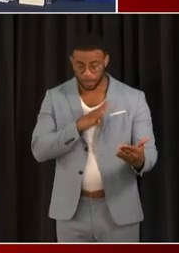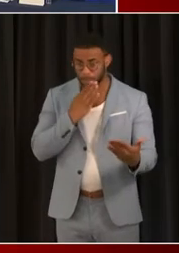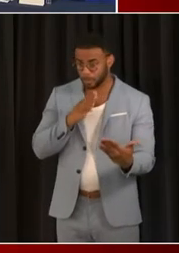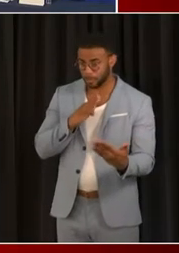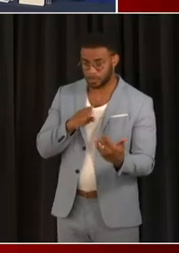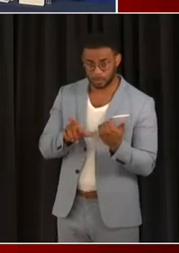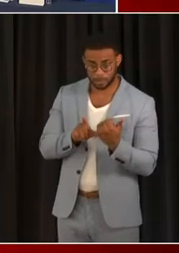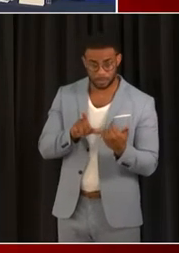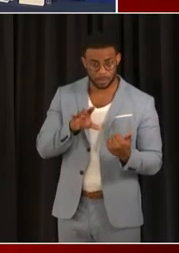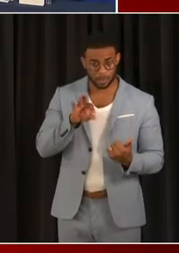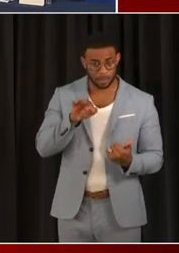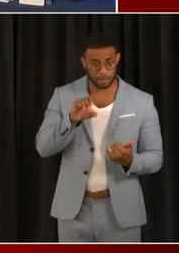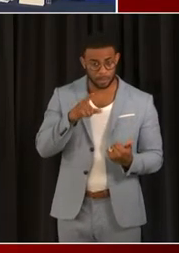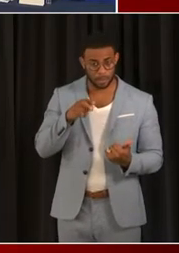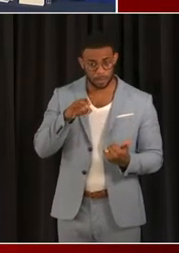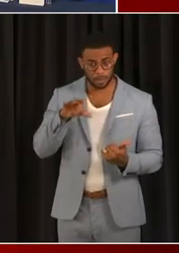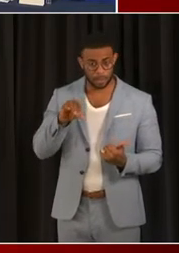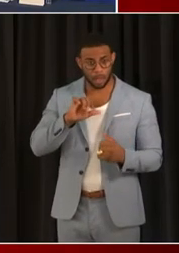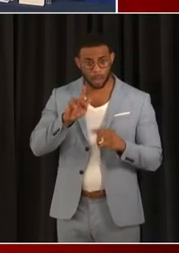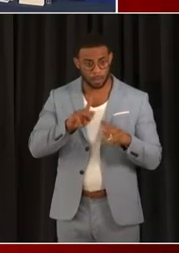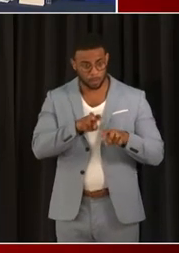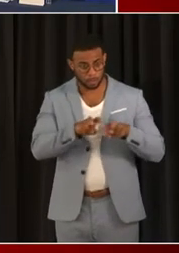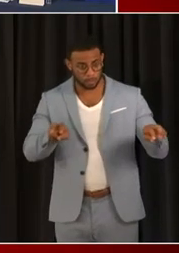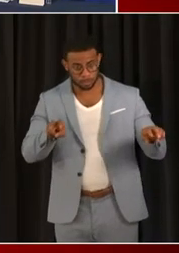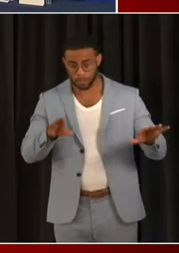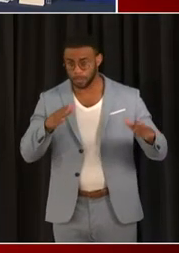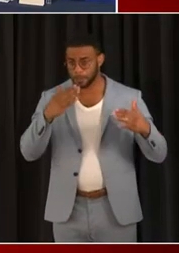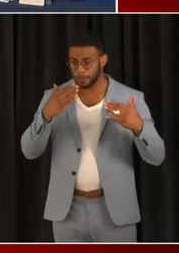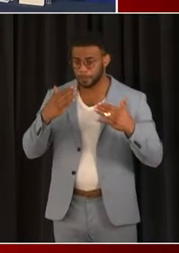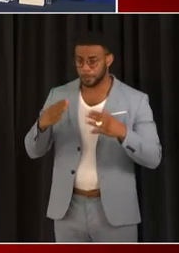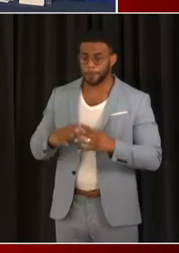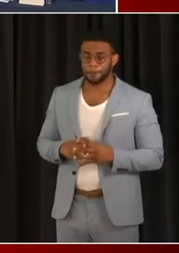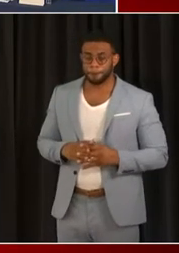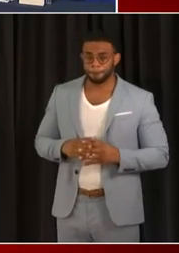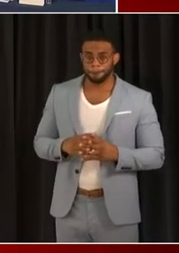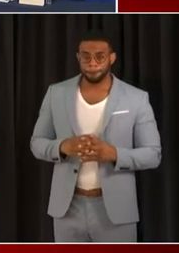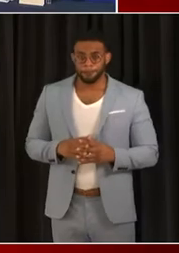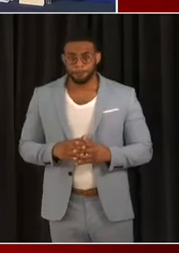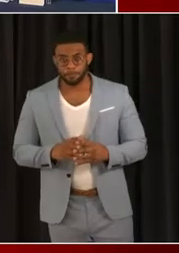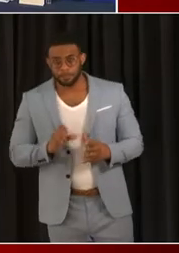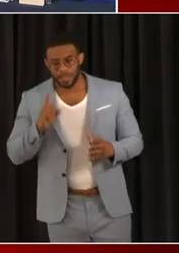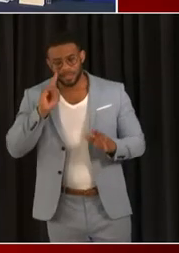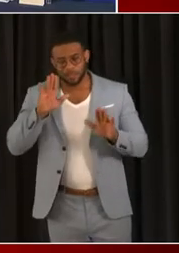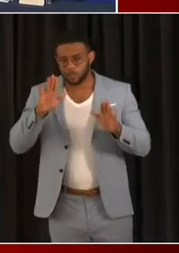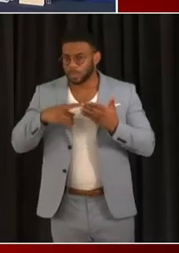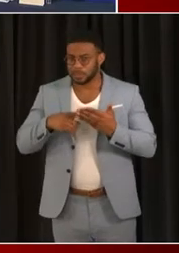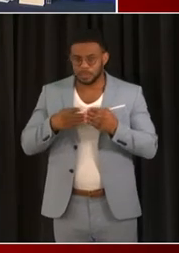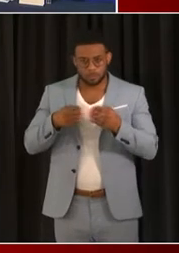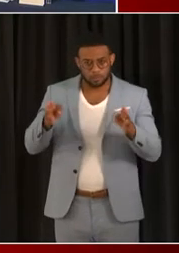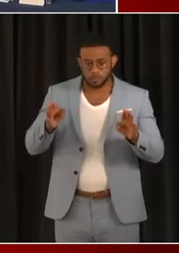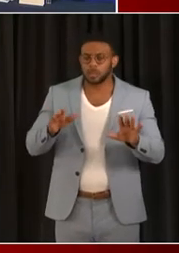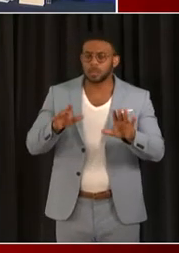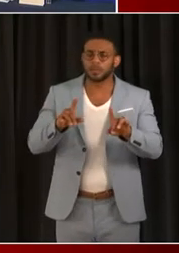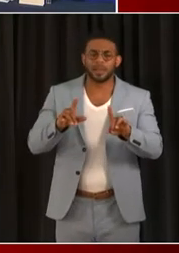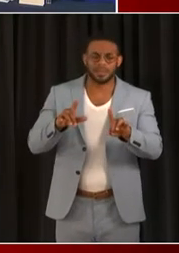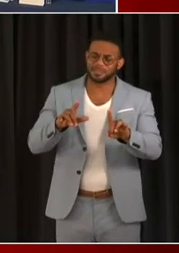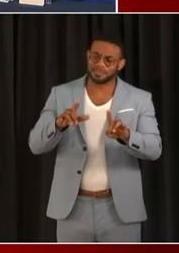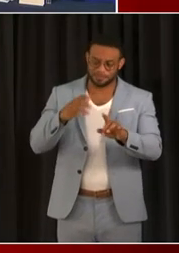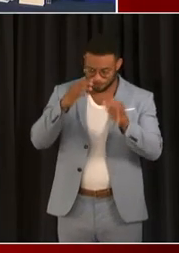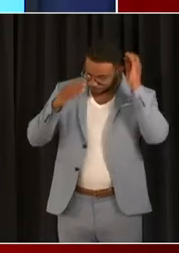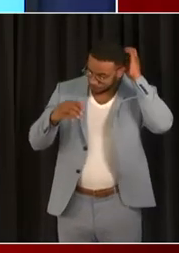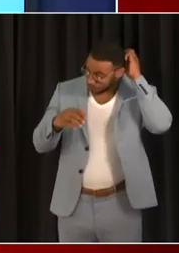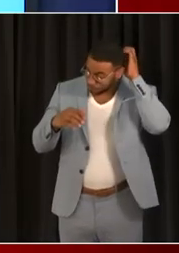thanking you, Deputy Mayor Pacheco, and all the folks who are part of this discussion. I think this is a great discussion. Look, I